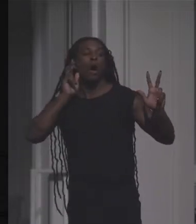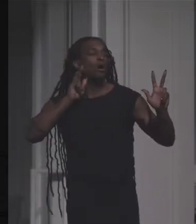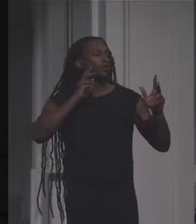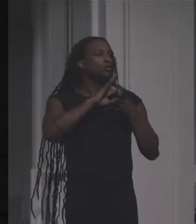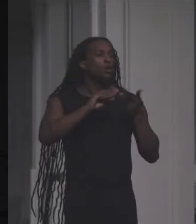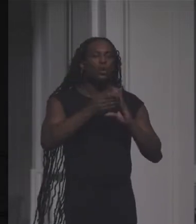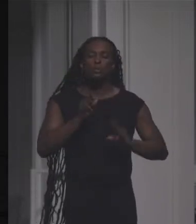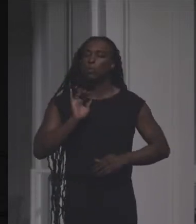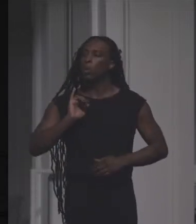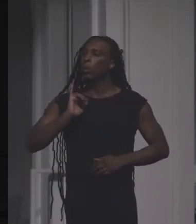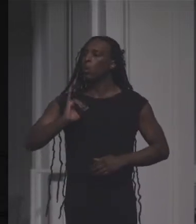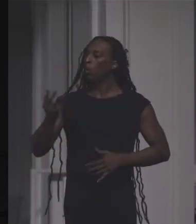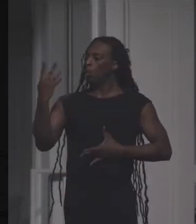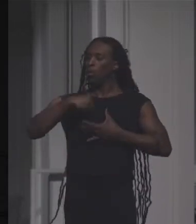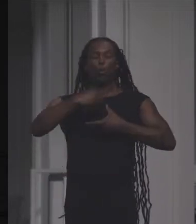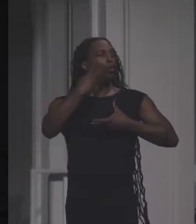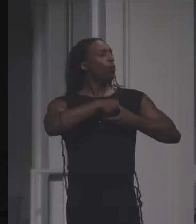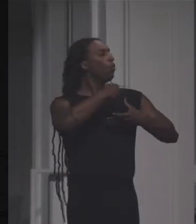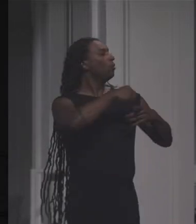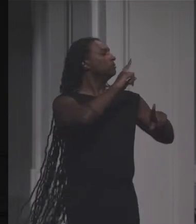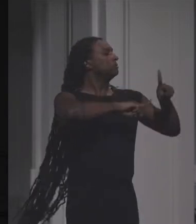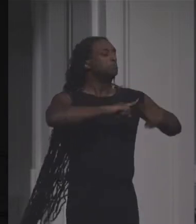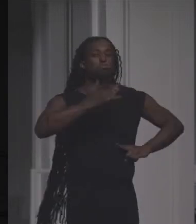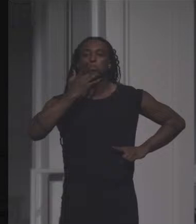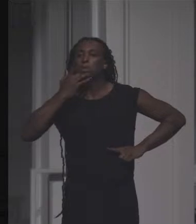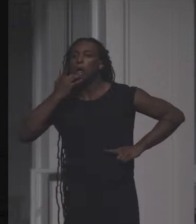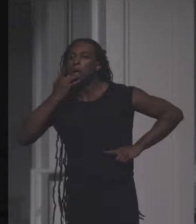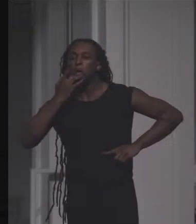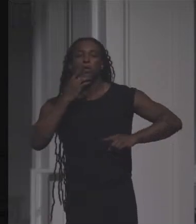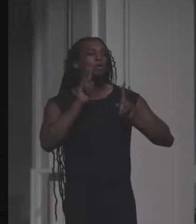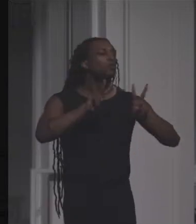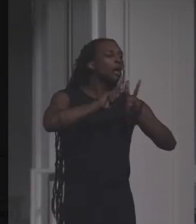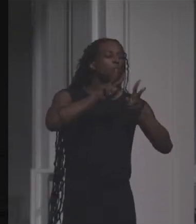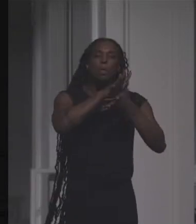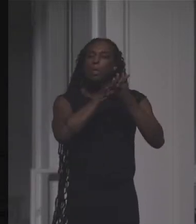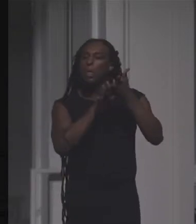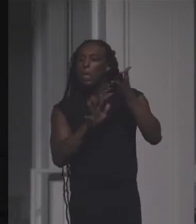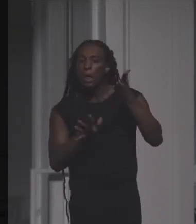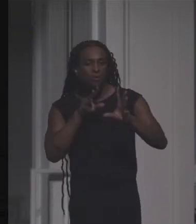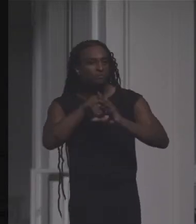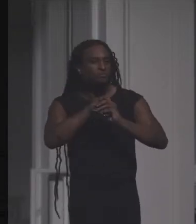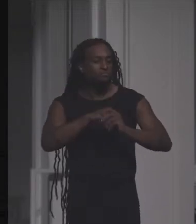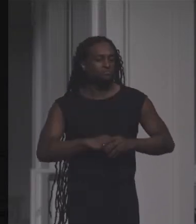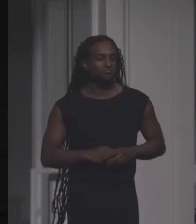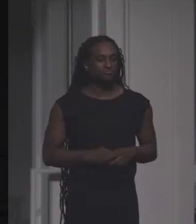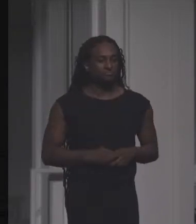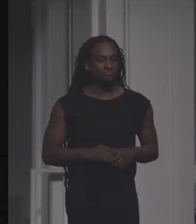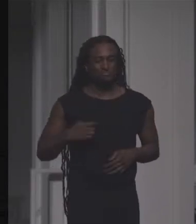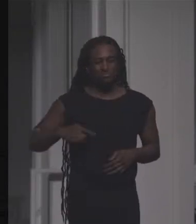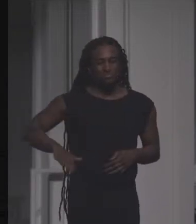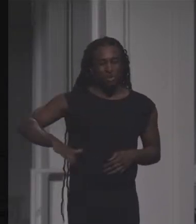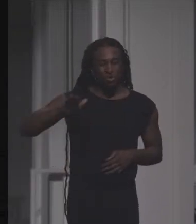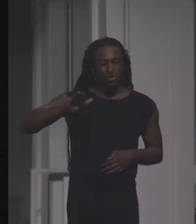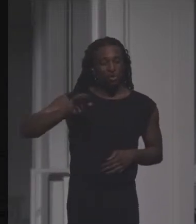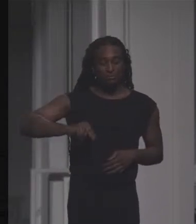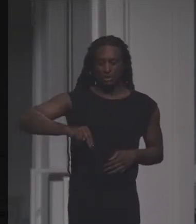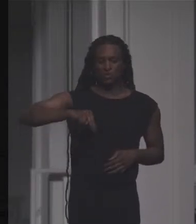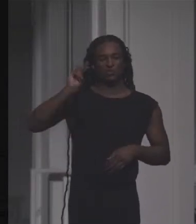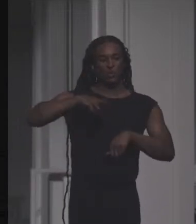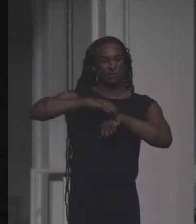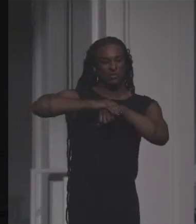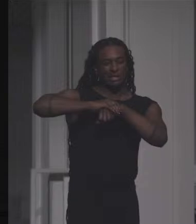and biases embedded in those stories. I grew up in the north of